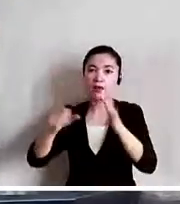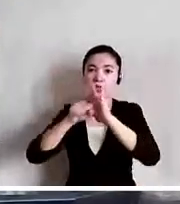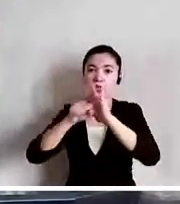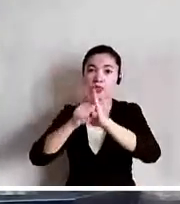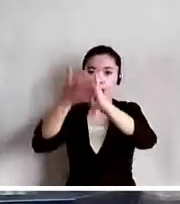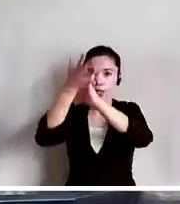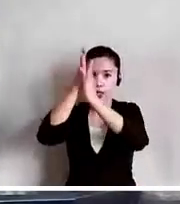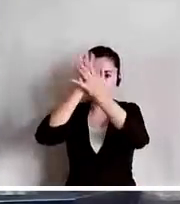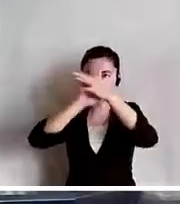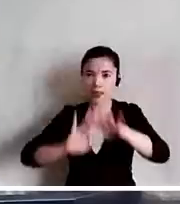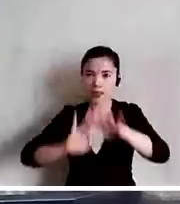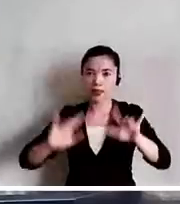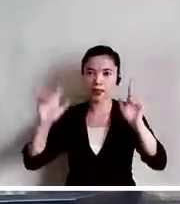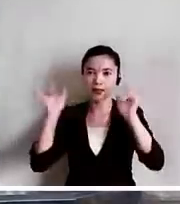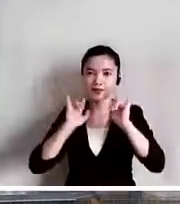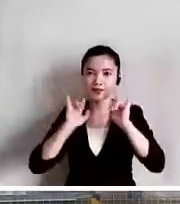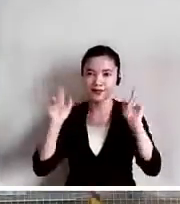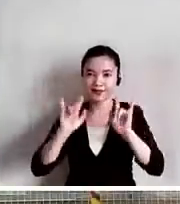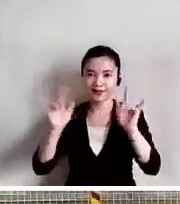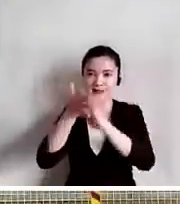sign of peace.